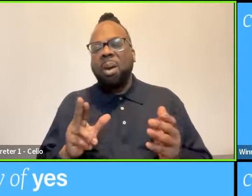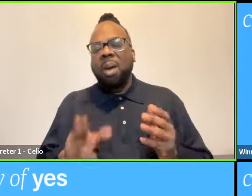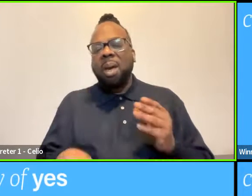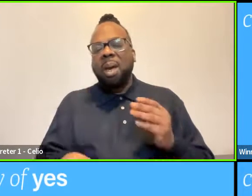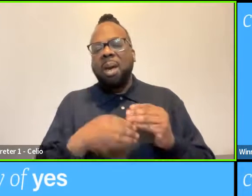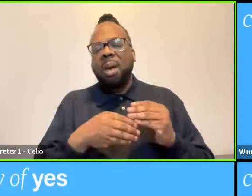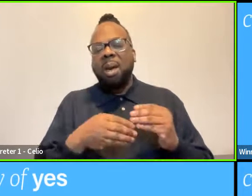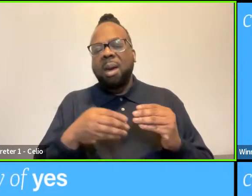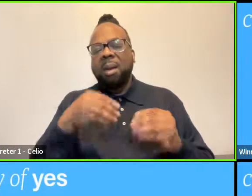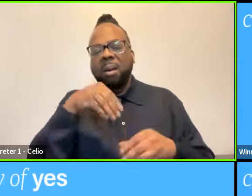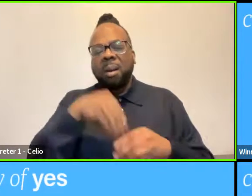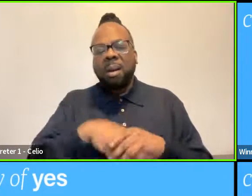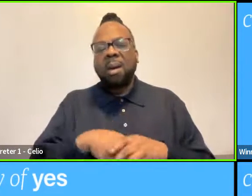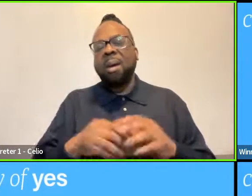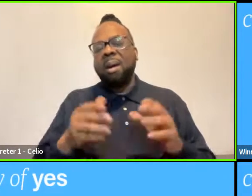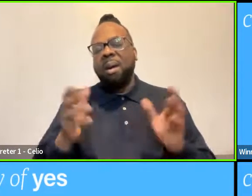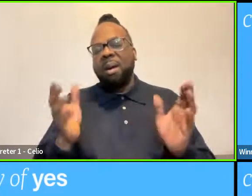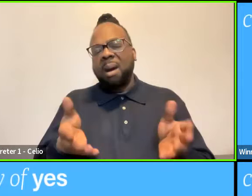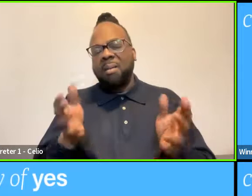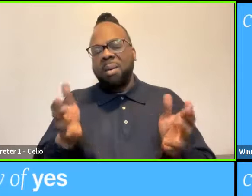in conversations that we have in the future.